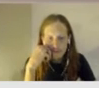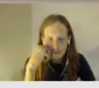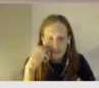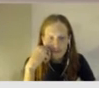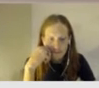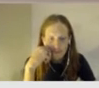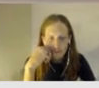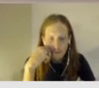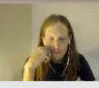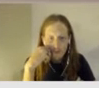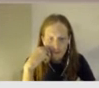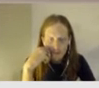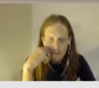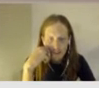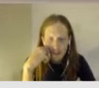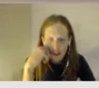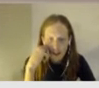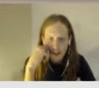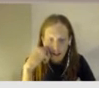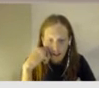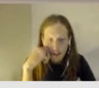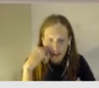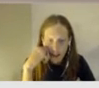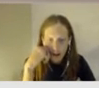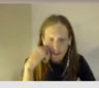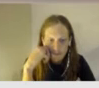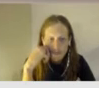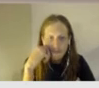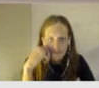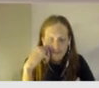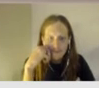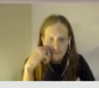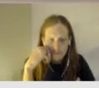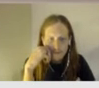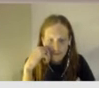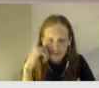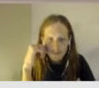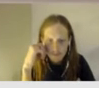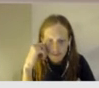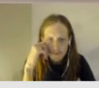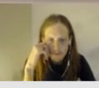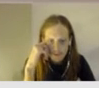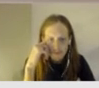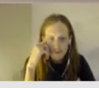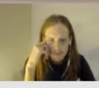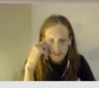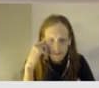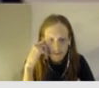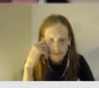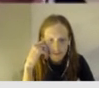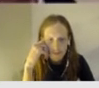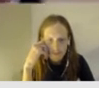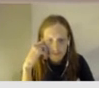different cameras, play around the store, talk to the experts there, and see what feels good in your hand. You know, everybody's got